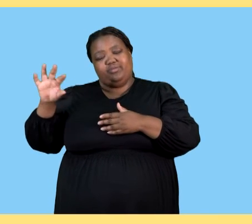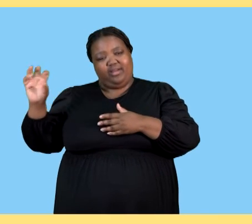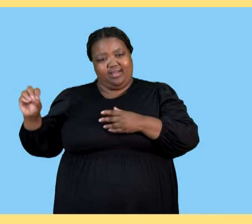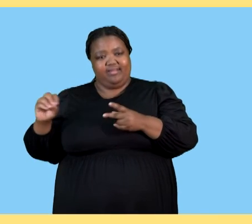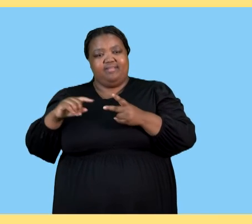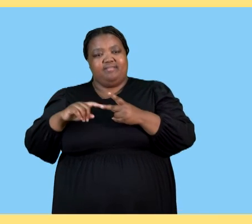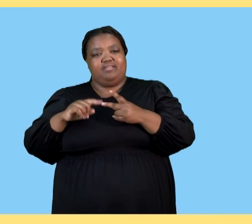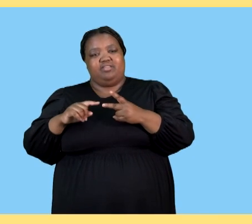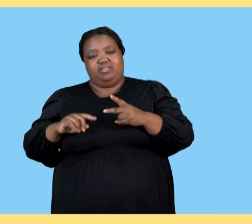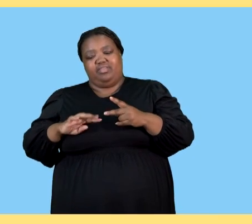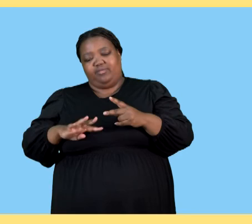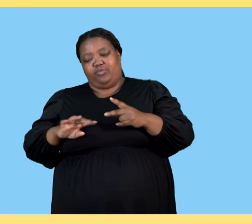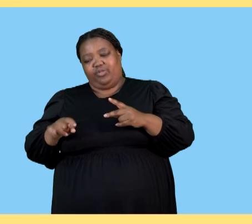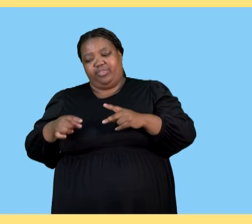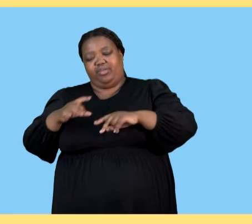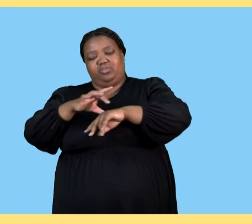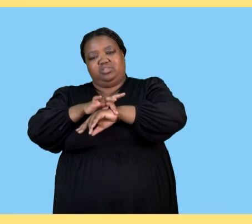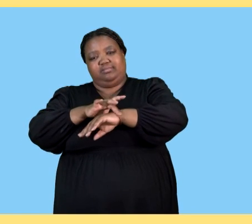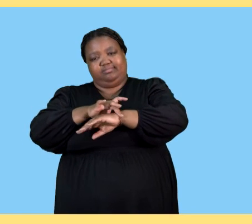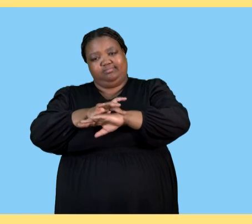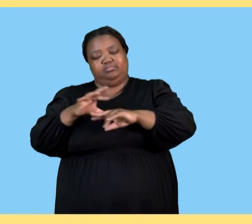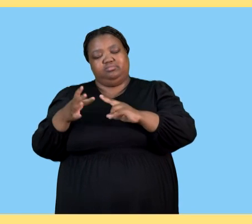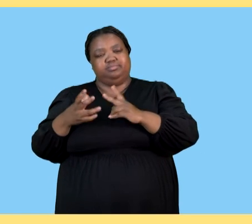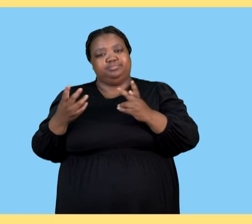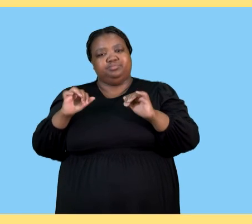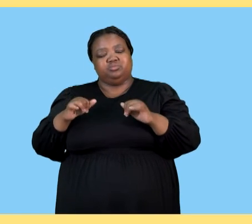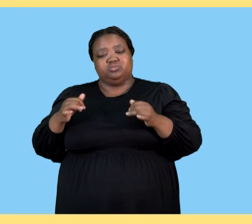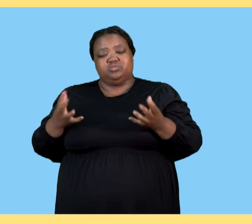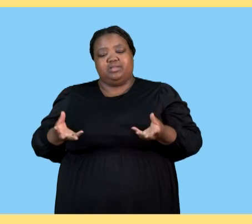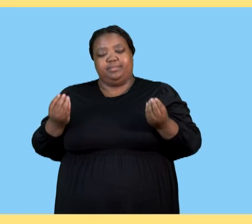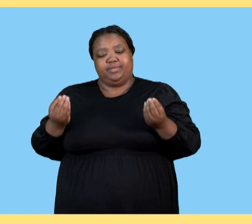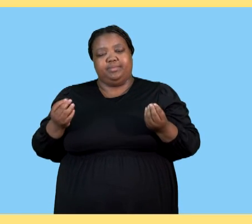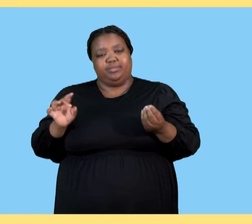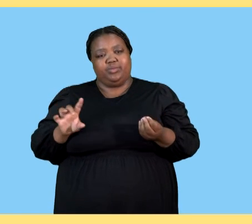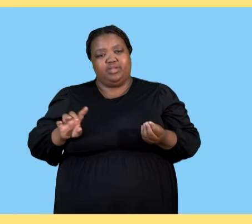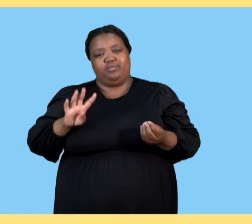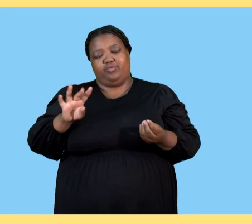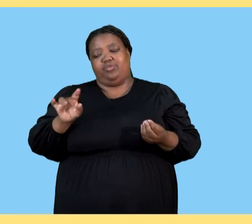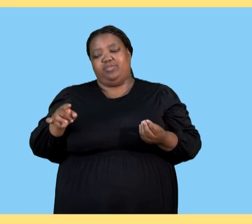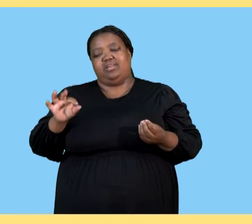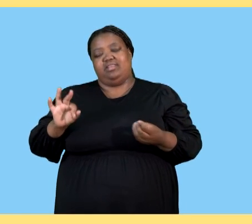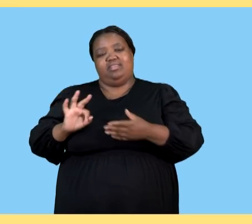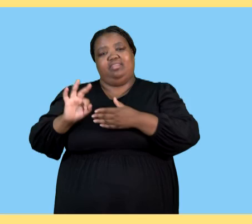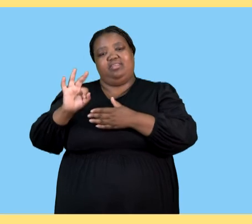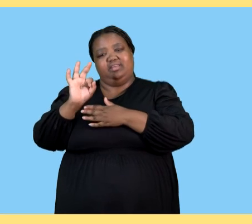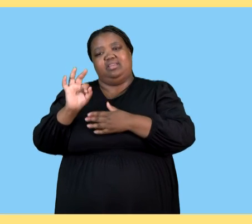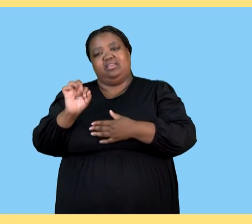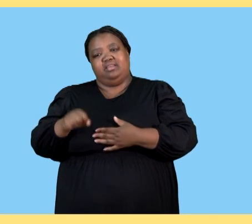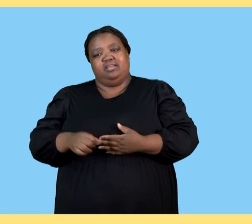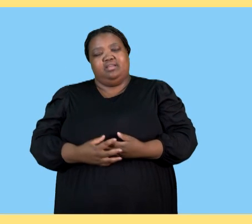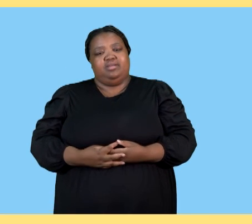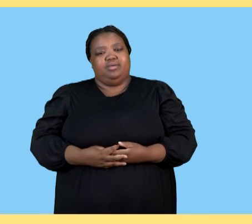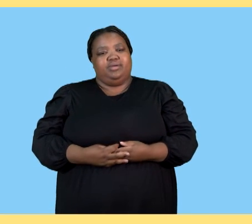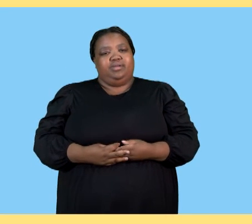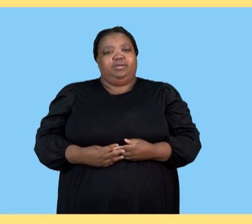we divided by the number of units produced, and we end up with 4 Rand 13.